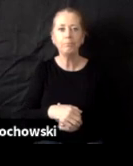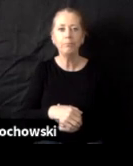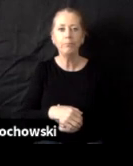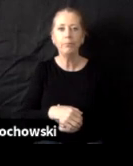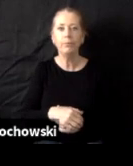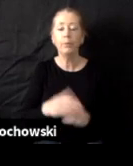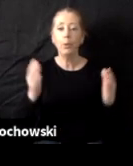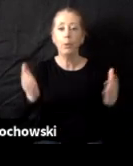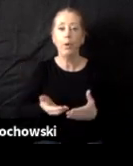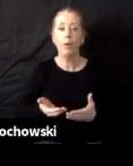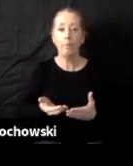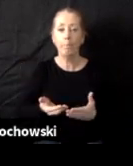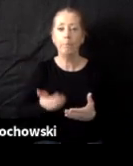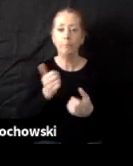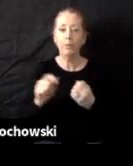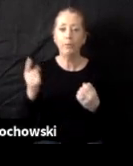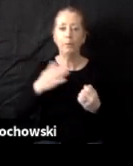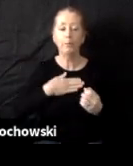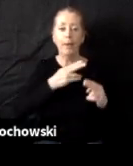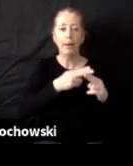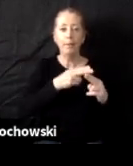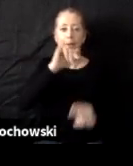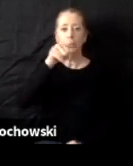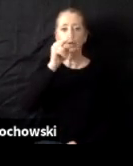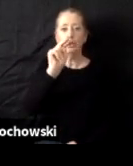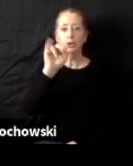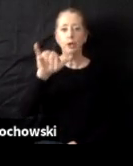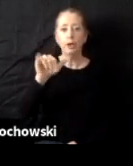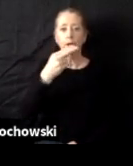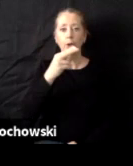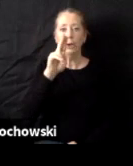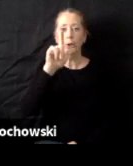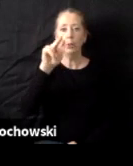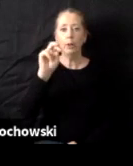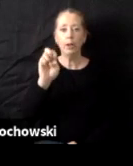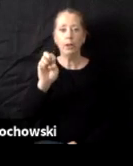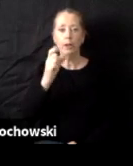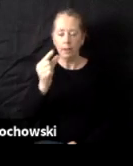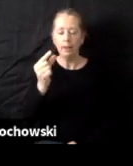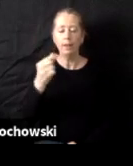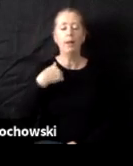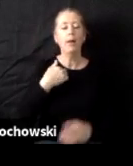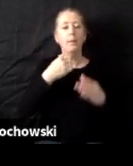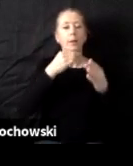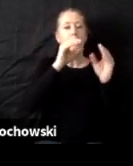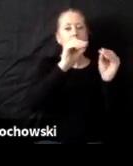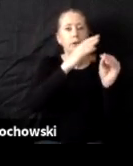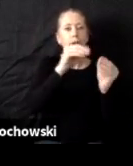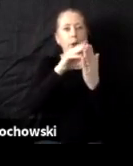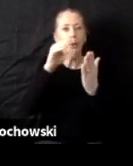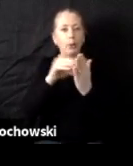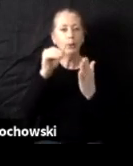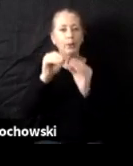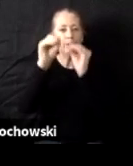So welcome everybody. My name is Jenny Hewling. I am a teaching and learning specialist for District 196. My focus has been